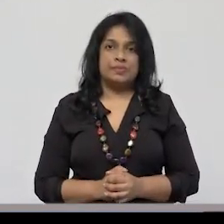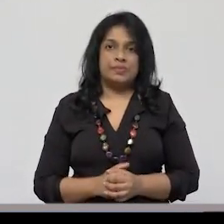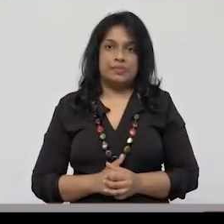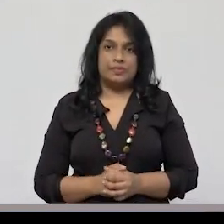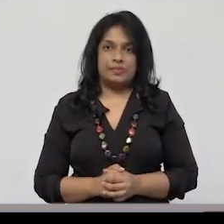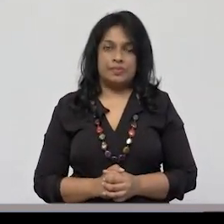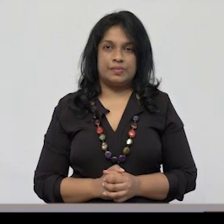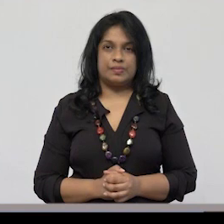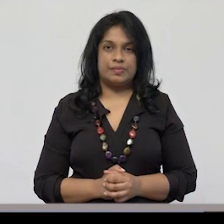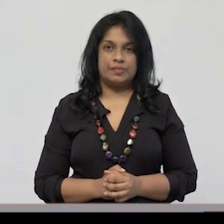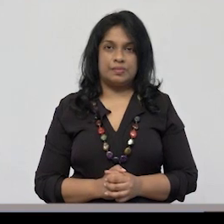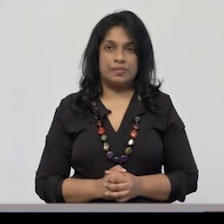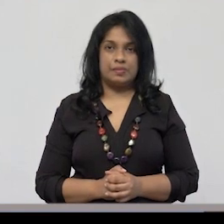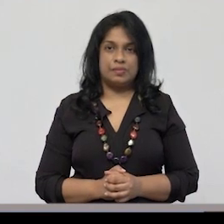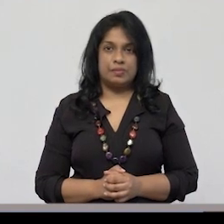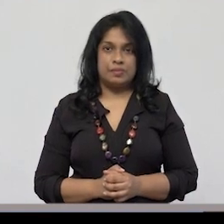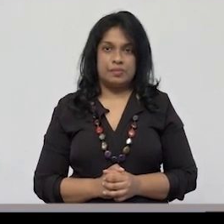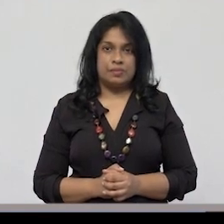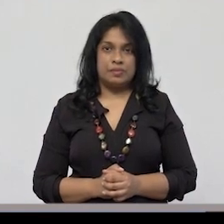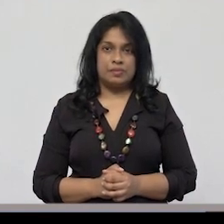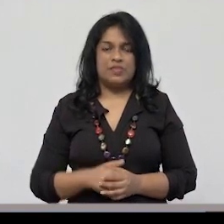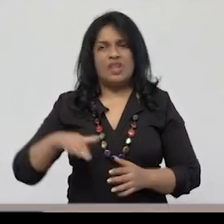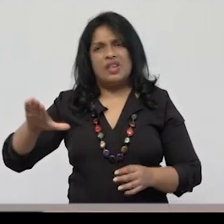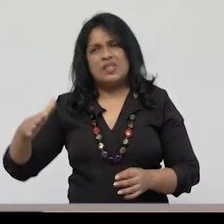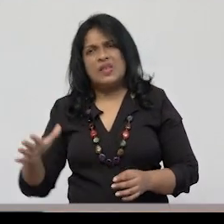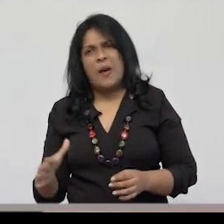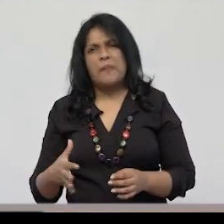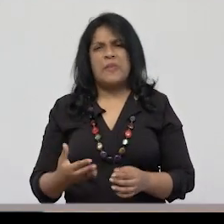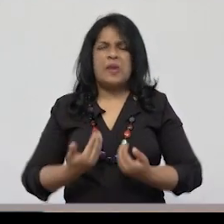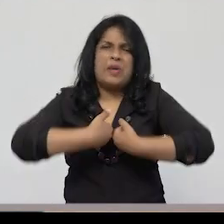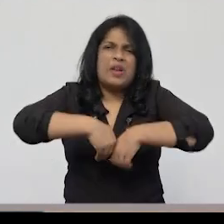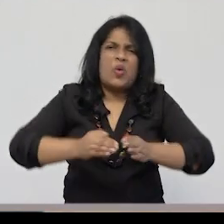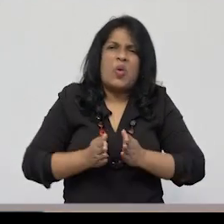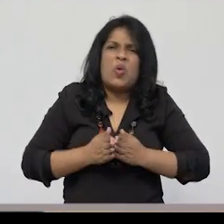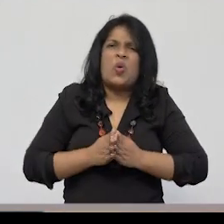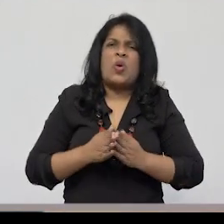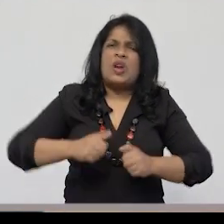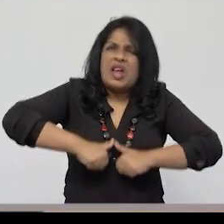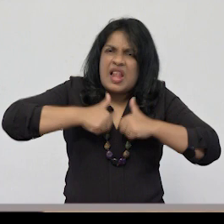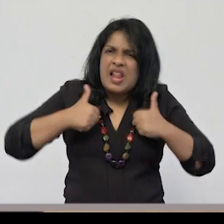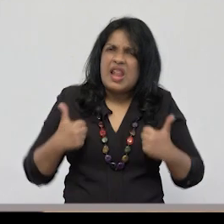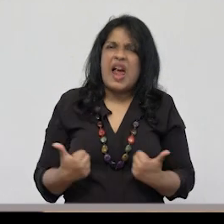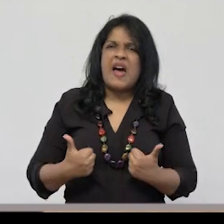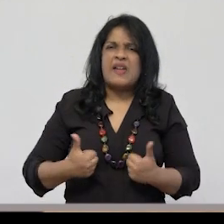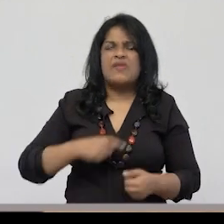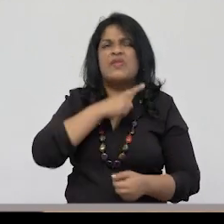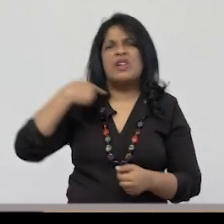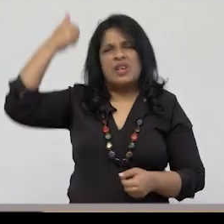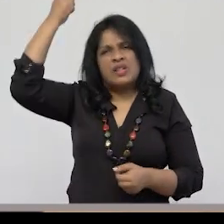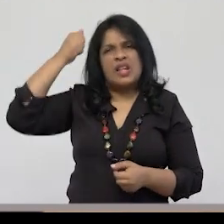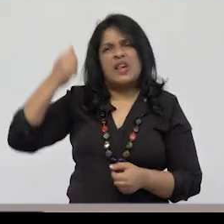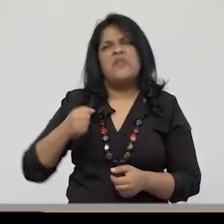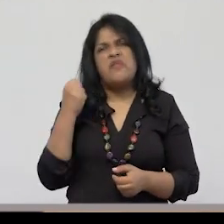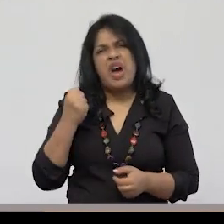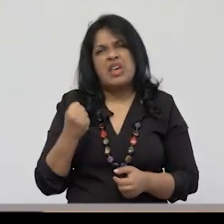this last month. But I want you as a child of God, put that picture again, right? I want you to